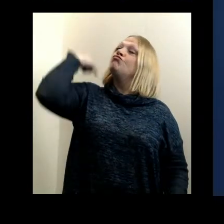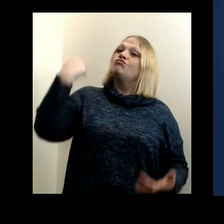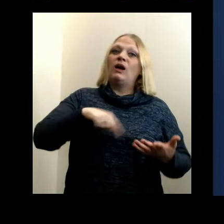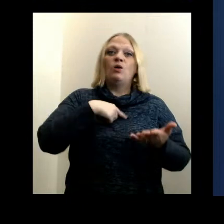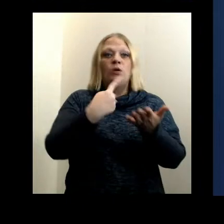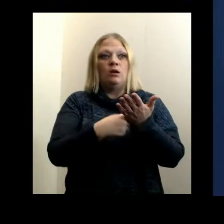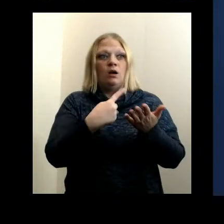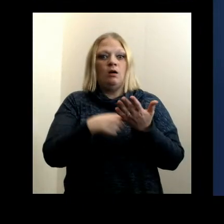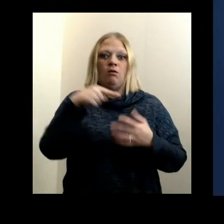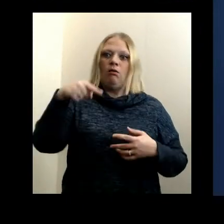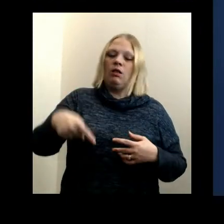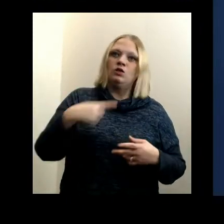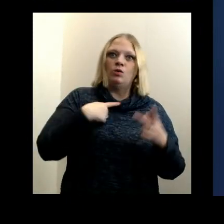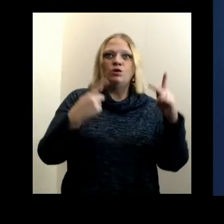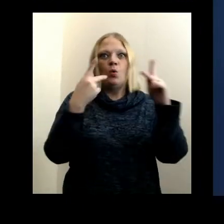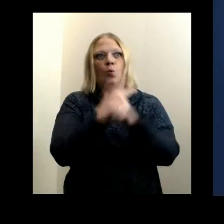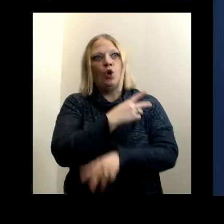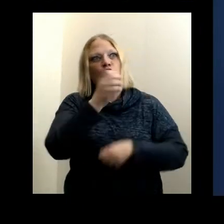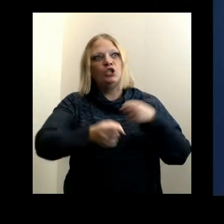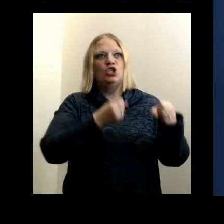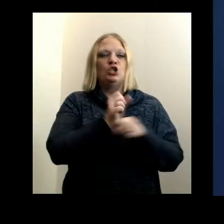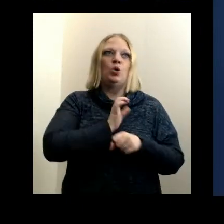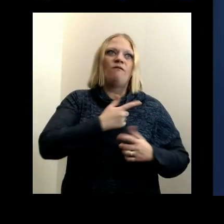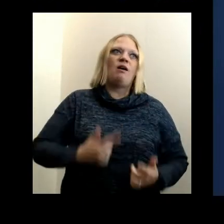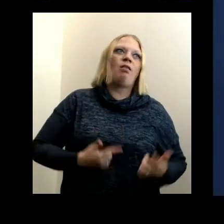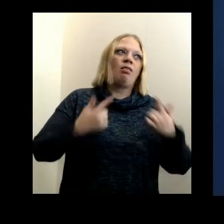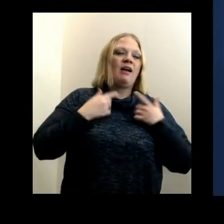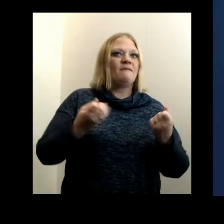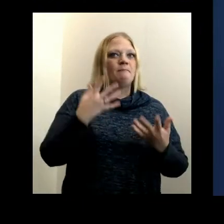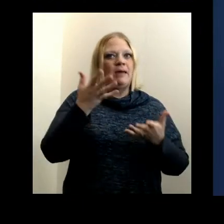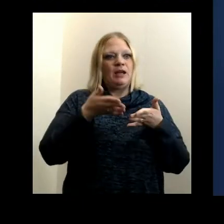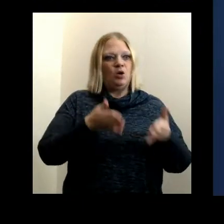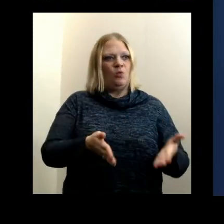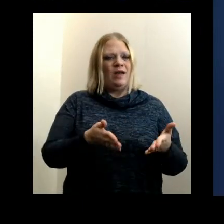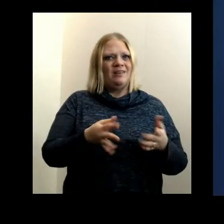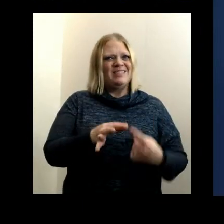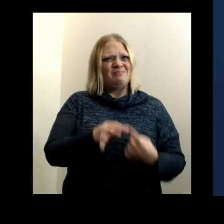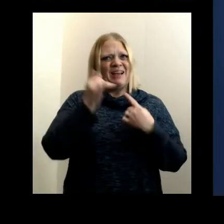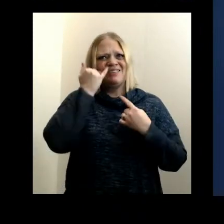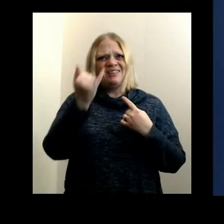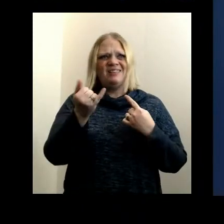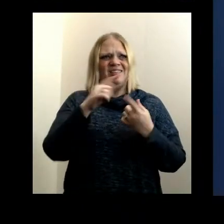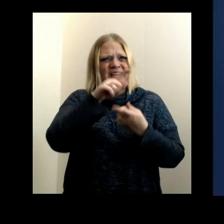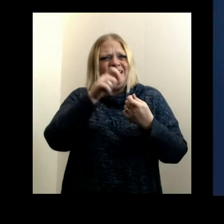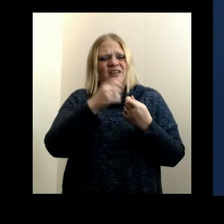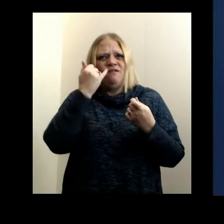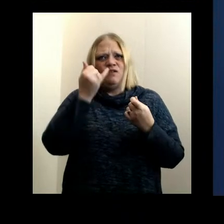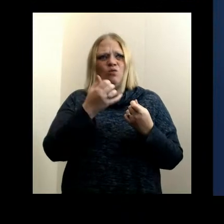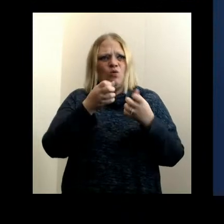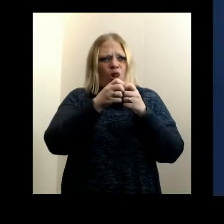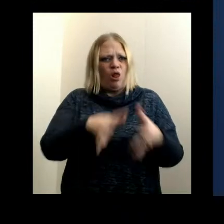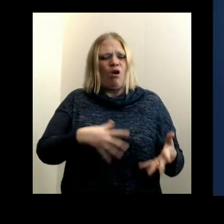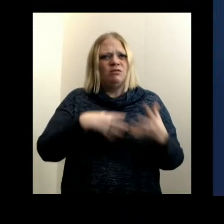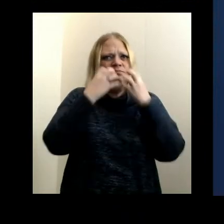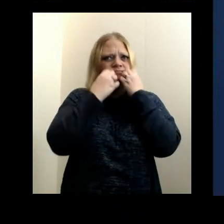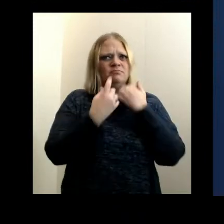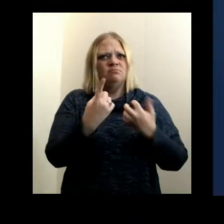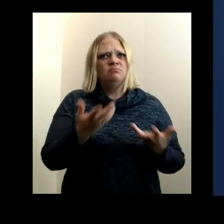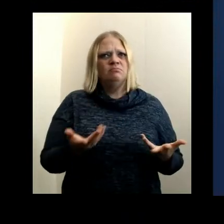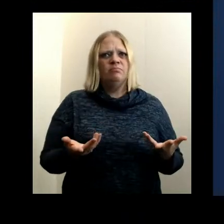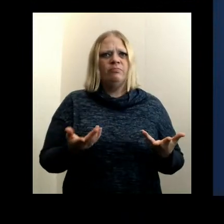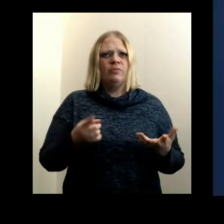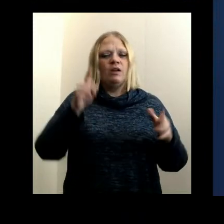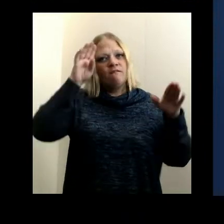was the worst year of our lives in many ways, especially for those who lost a loved one. Let's focus on what is